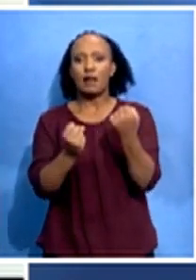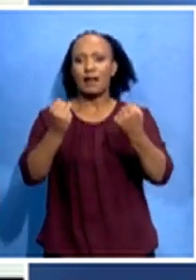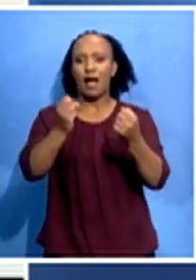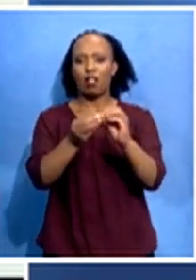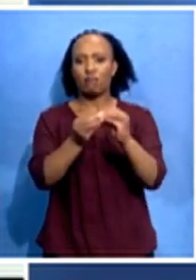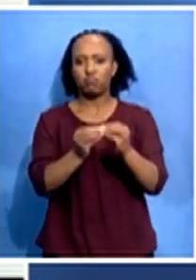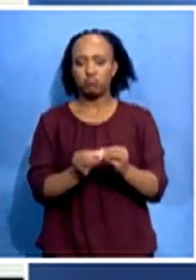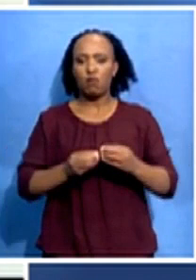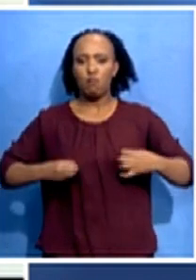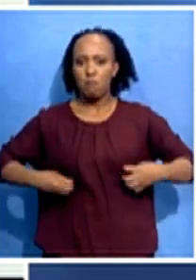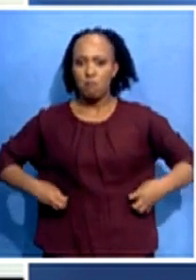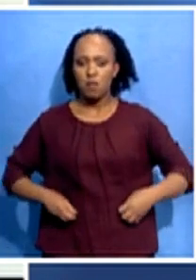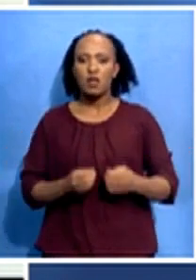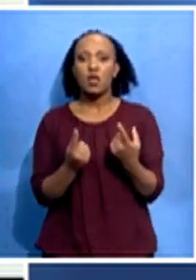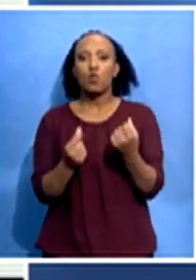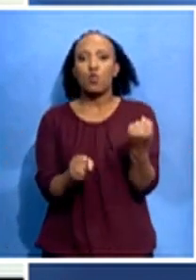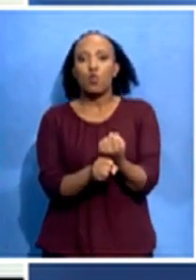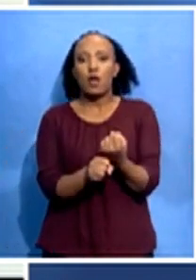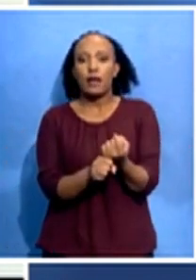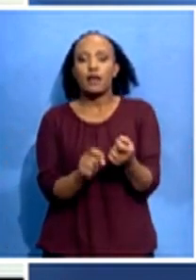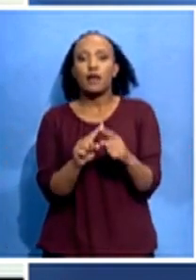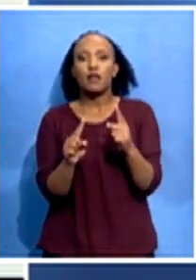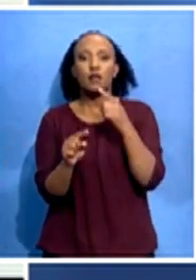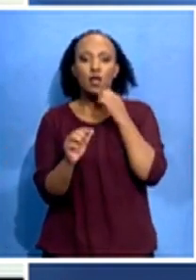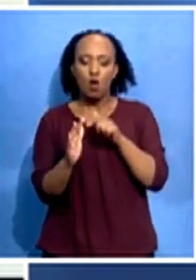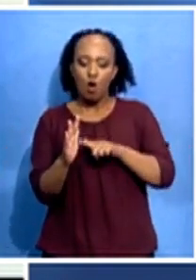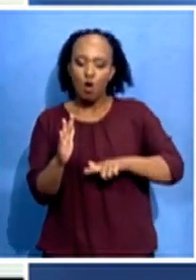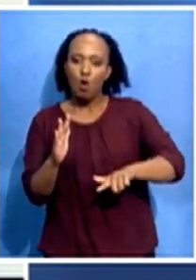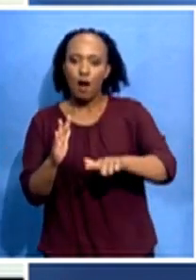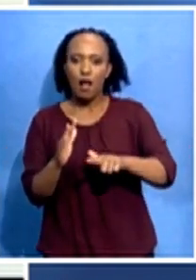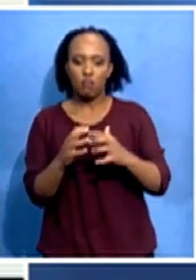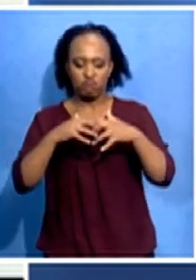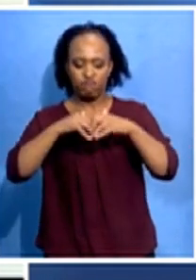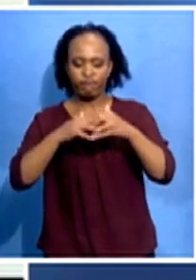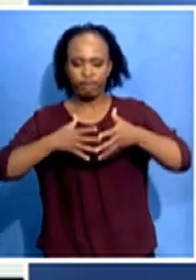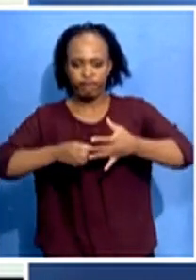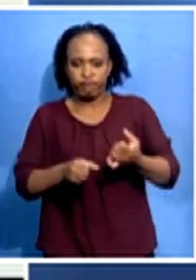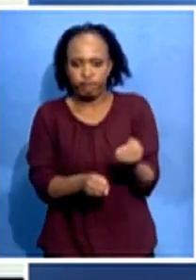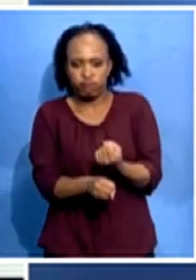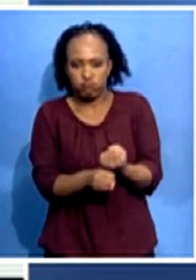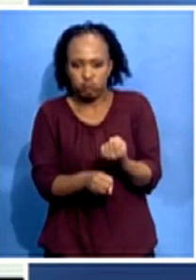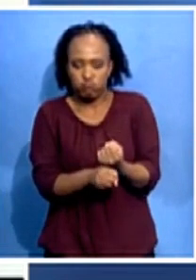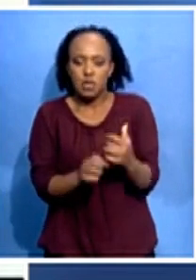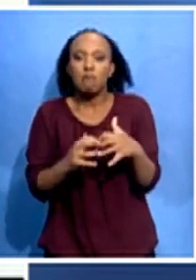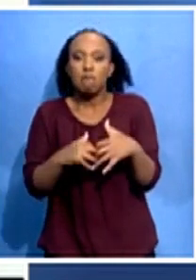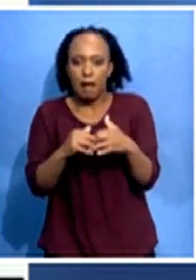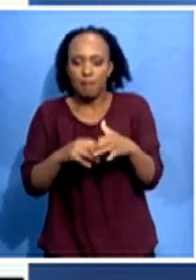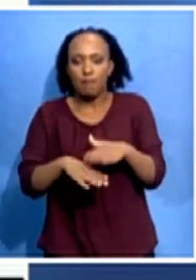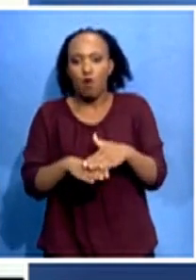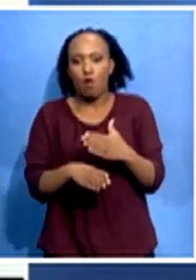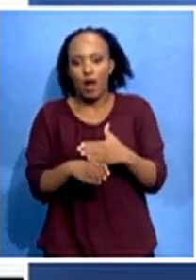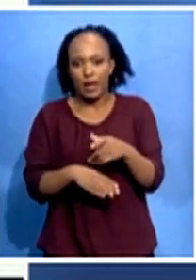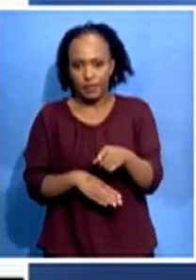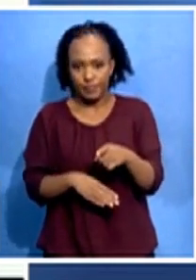of localization of components creates jobs. But there's, again, if you bank and start doing